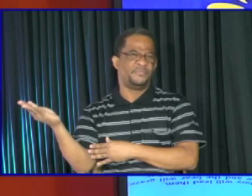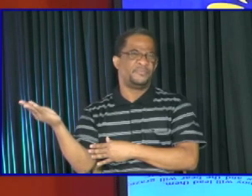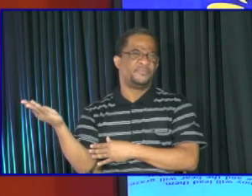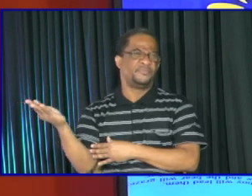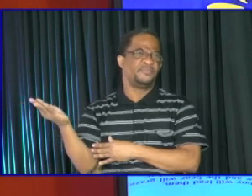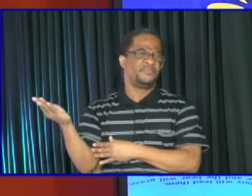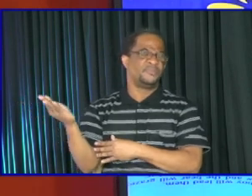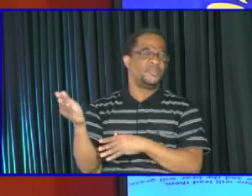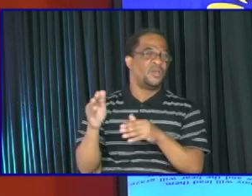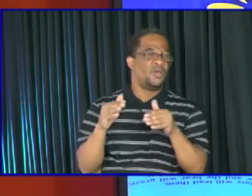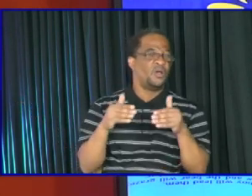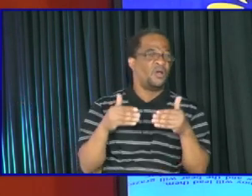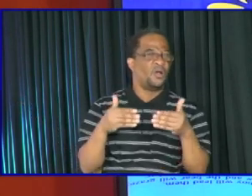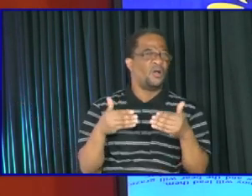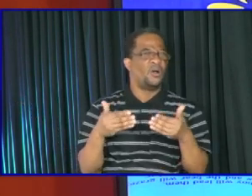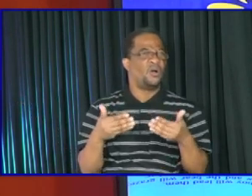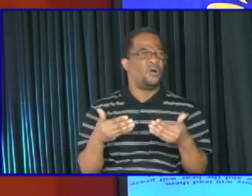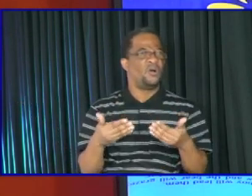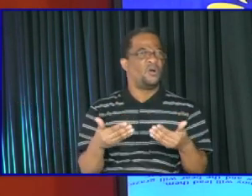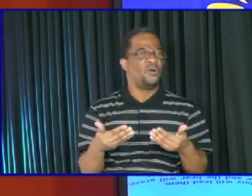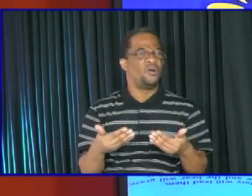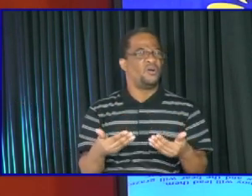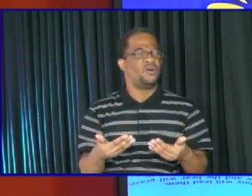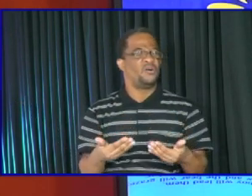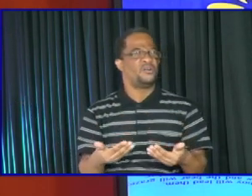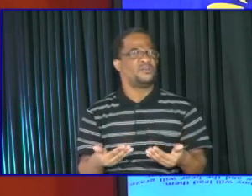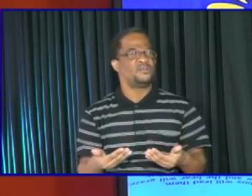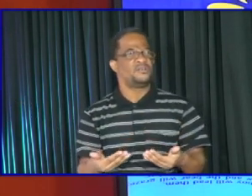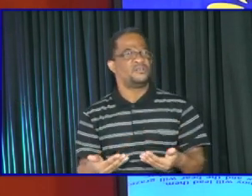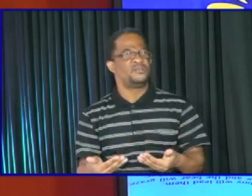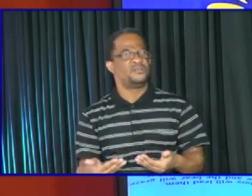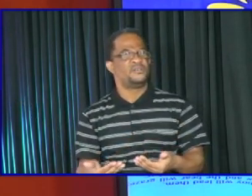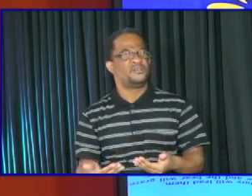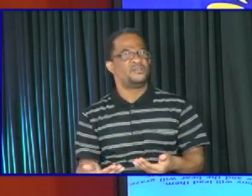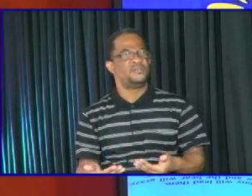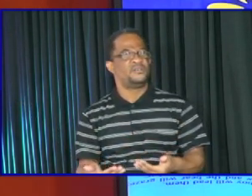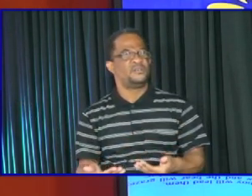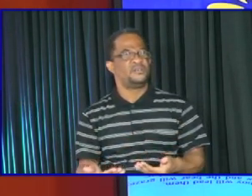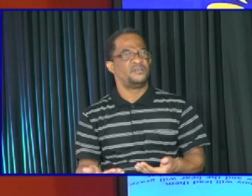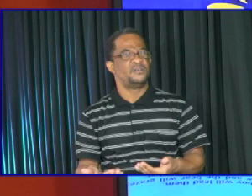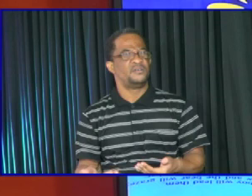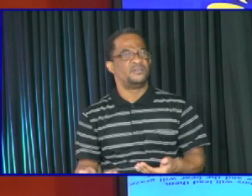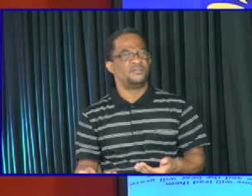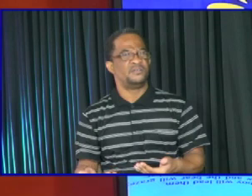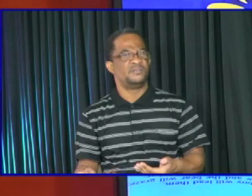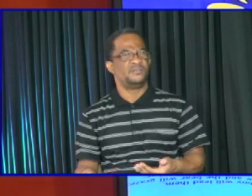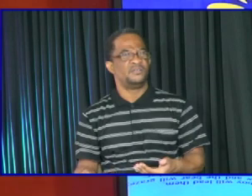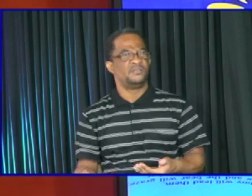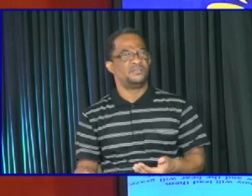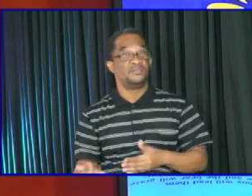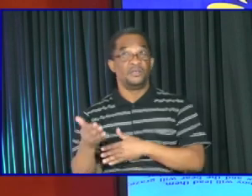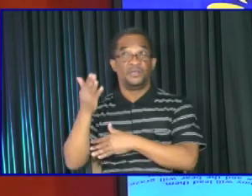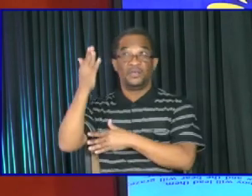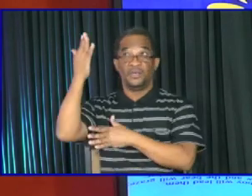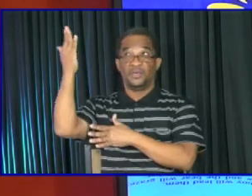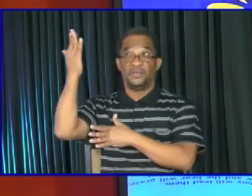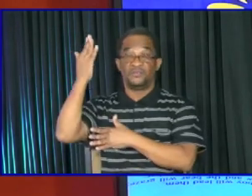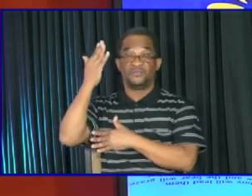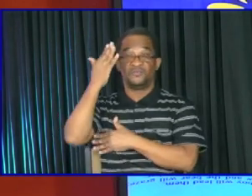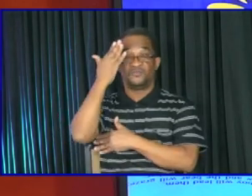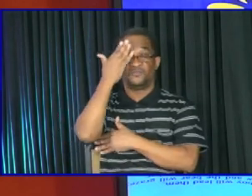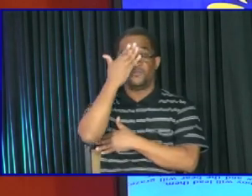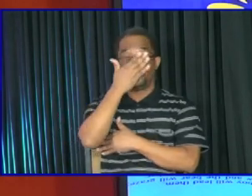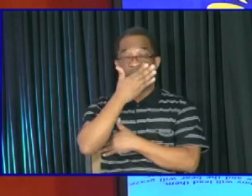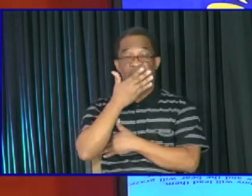How could you look in his tear-stained eyes,